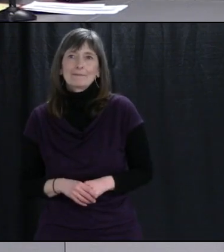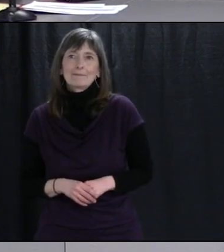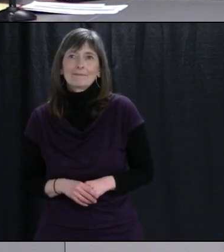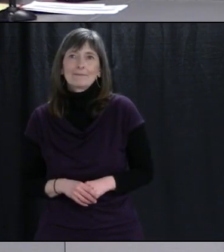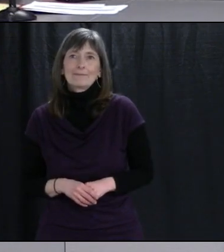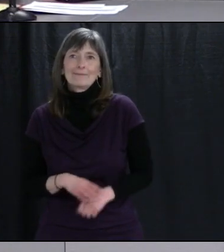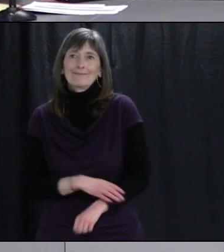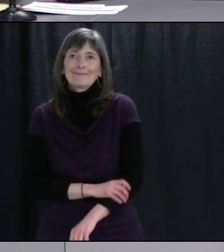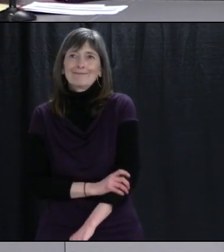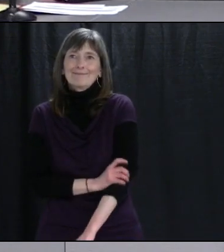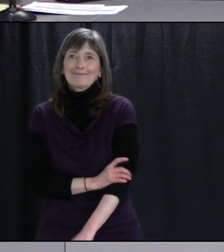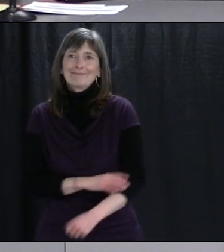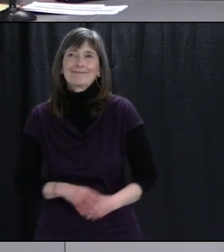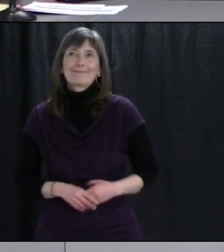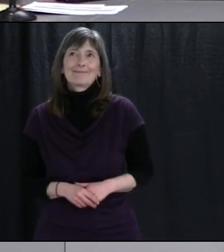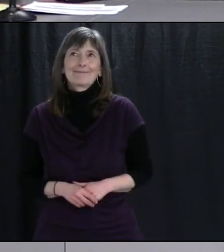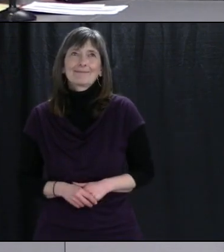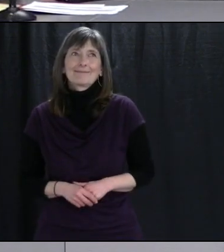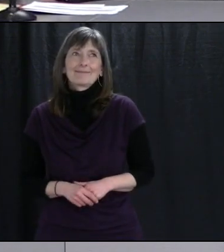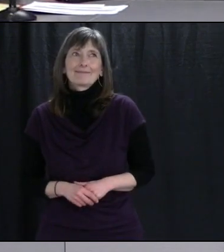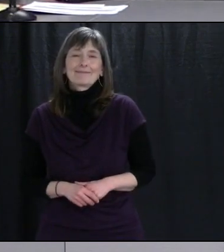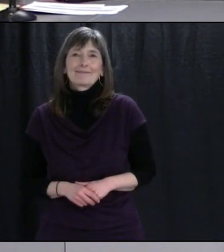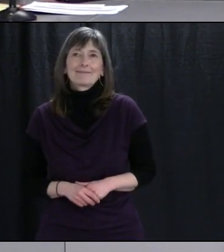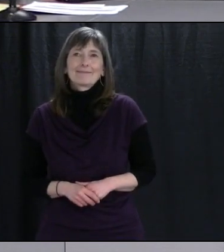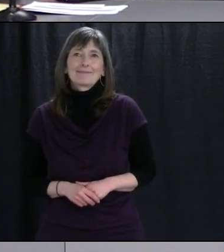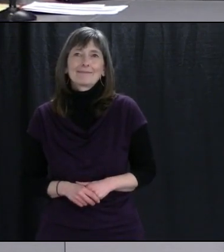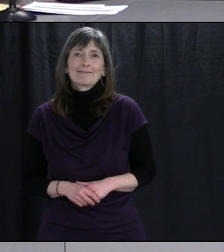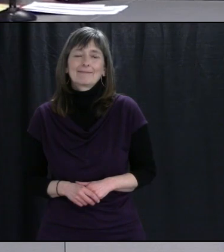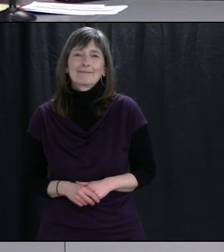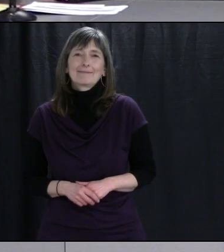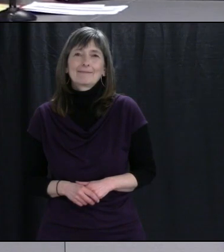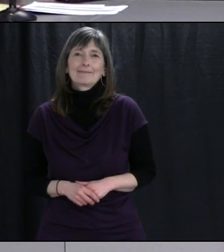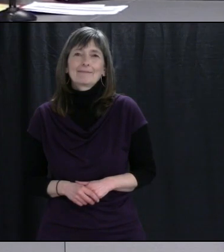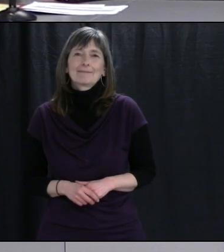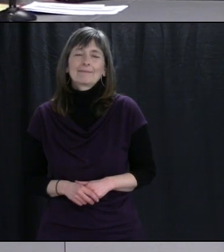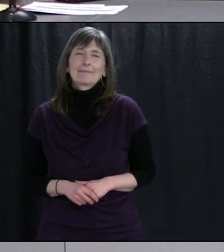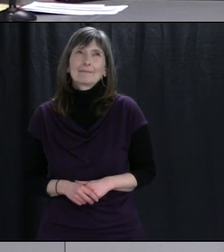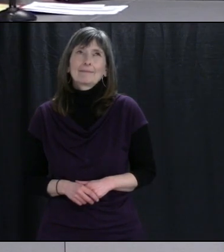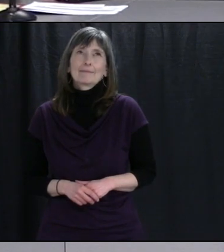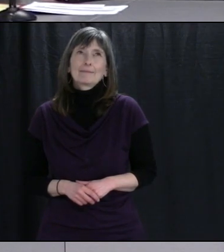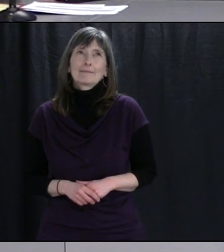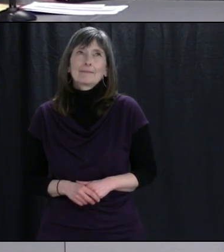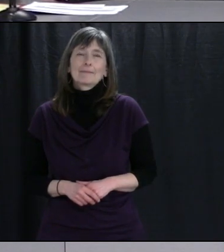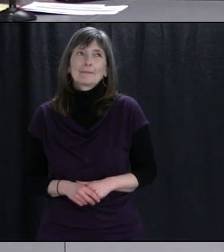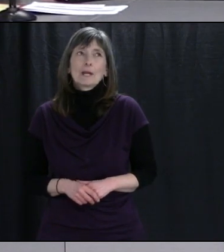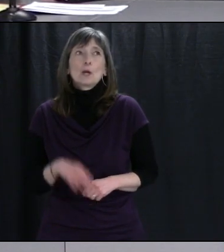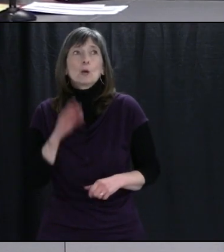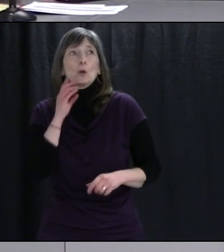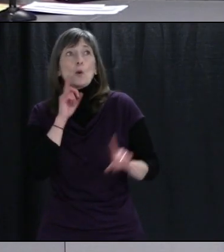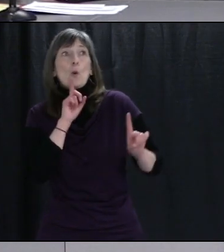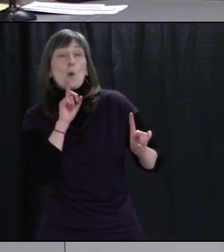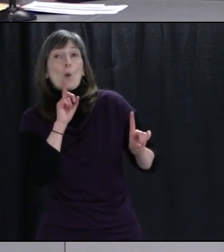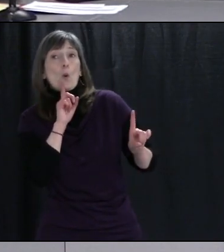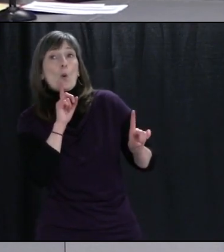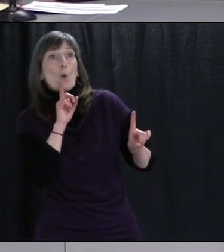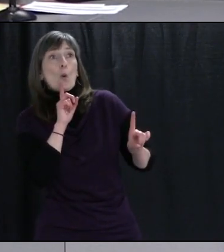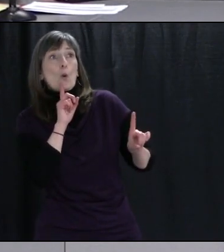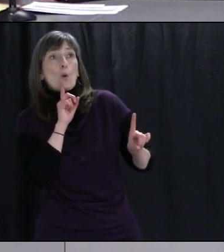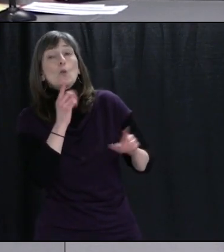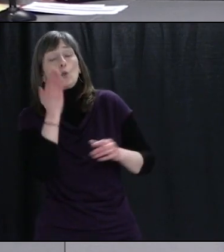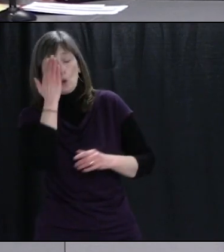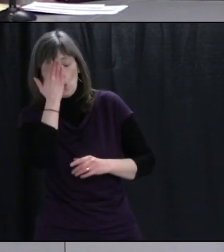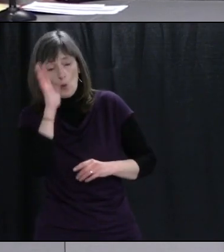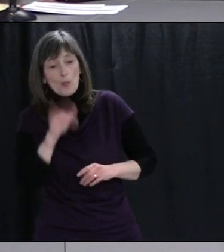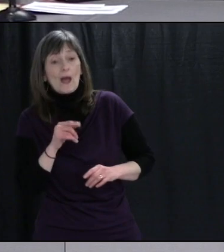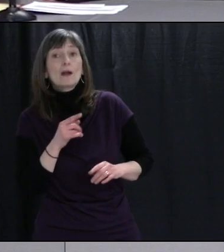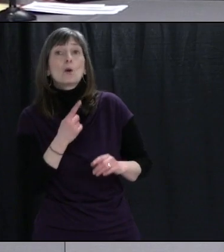you. Minister, we know that two orders or an order of PPE was stopped at the border between U.S. and